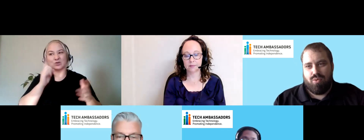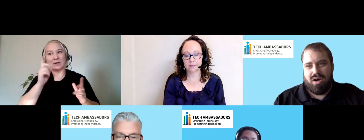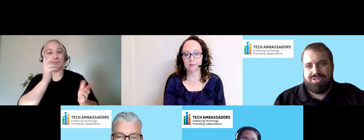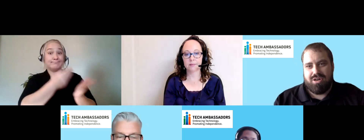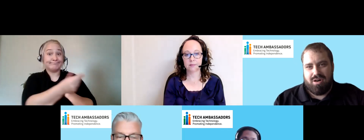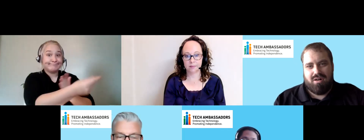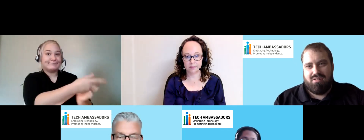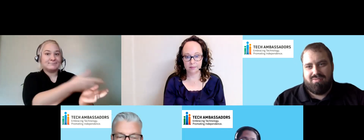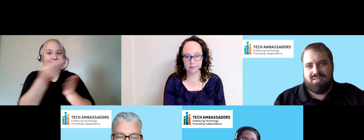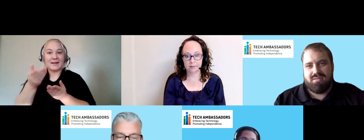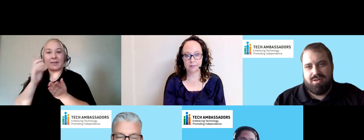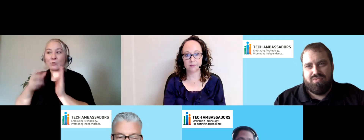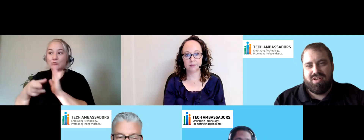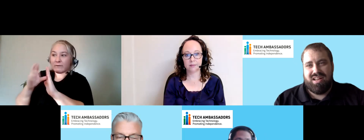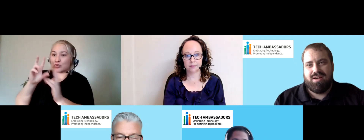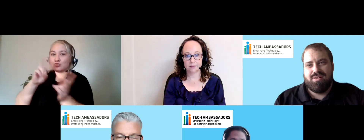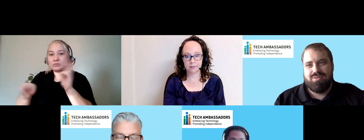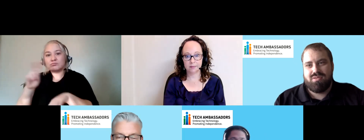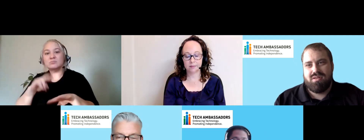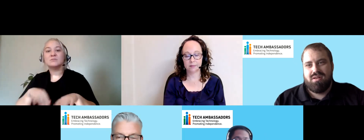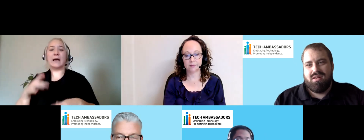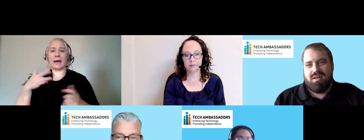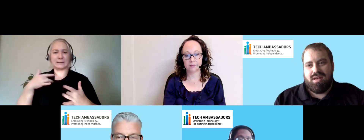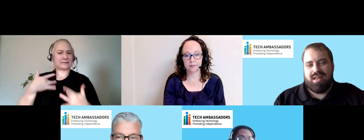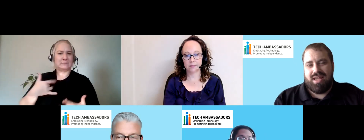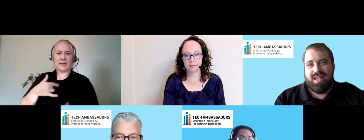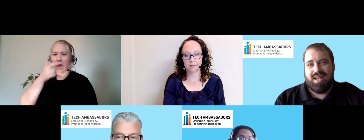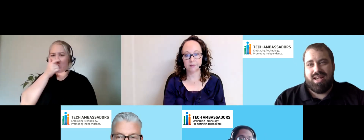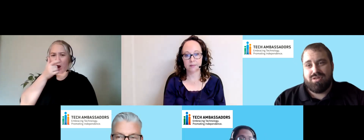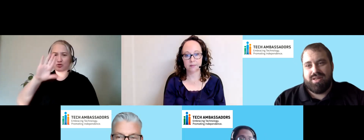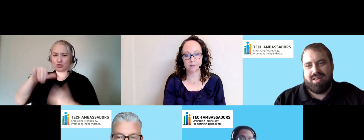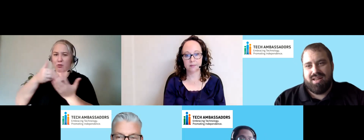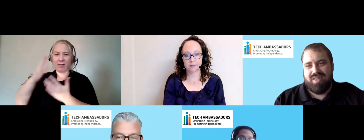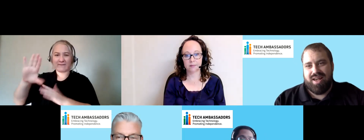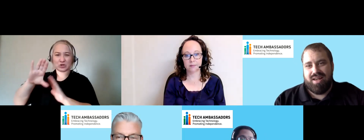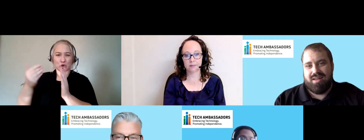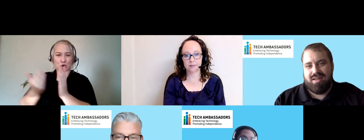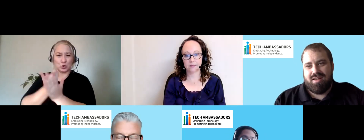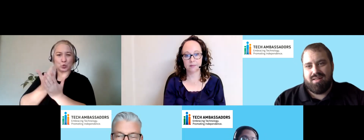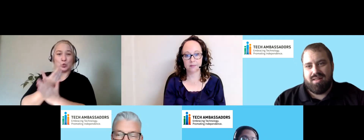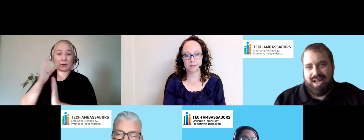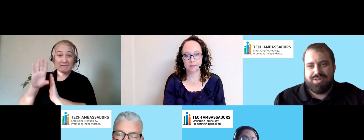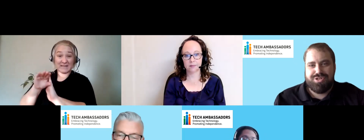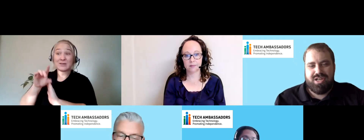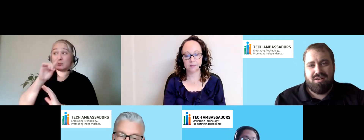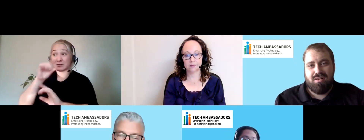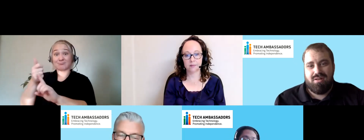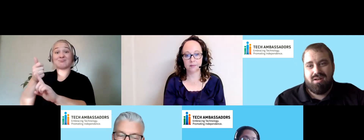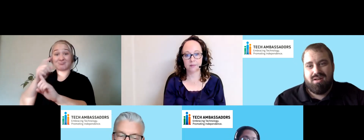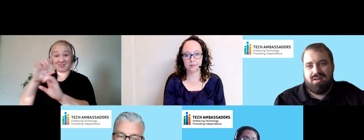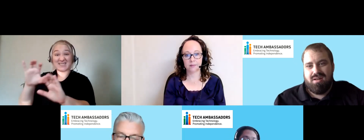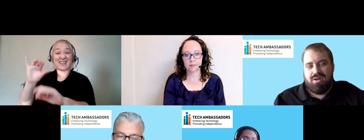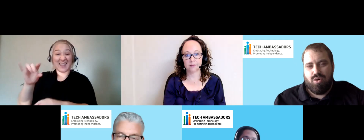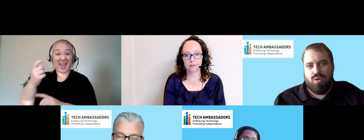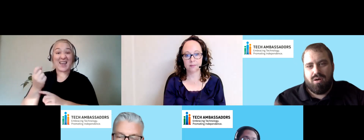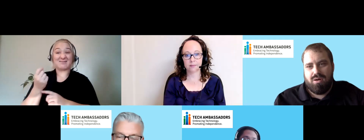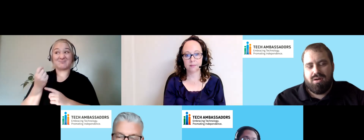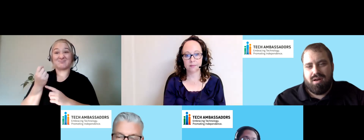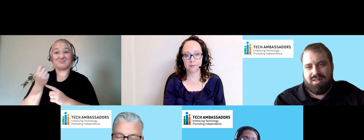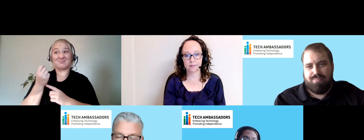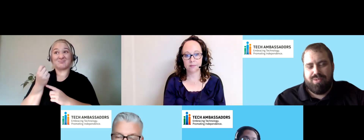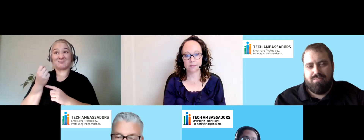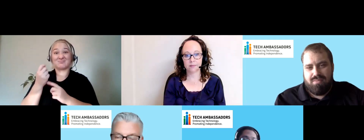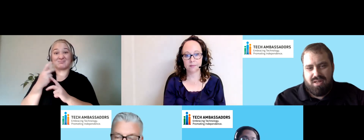usually watch all of his new videos, and he actually did that last year,